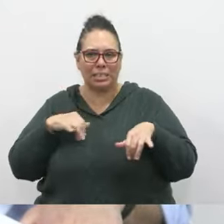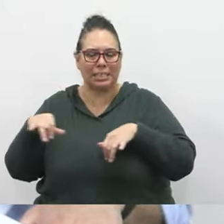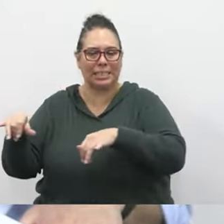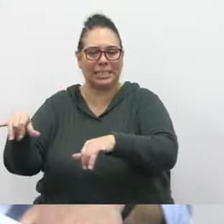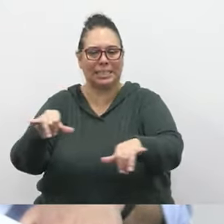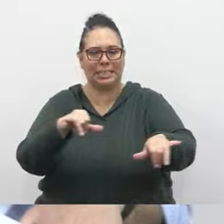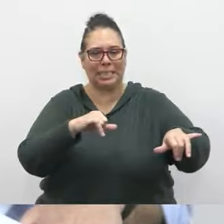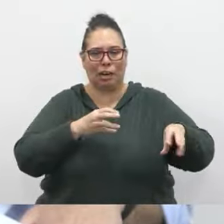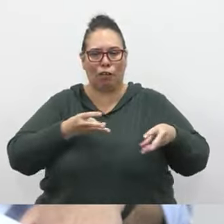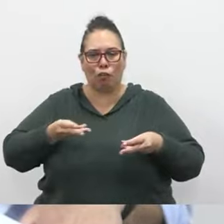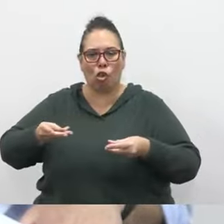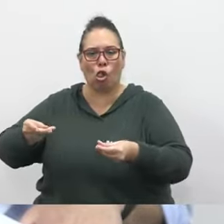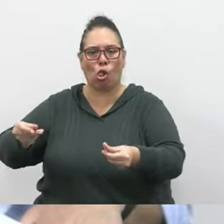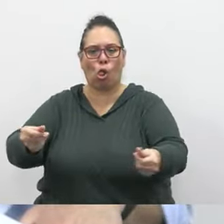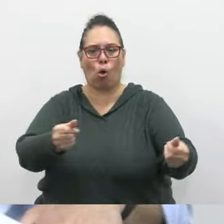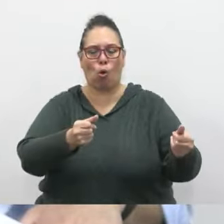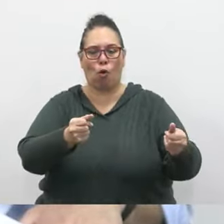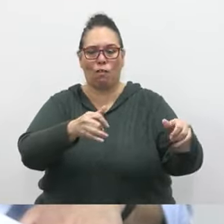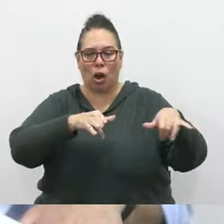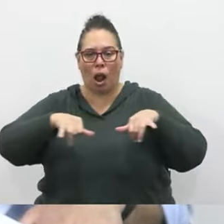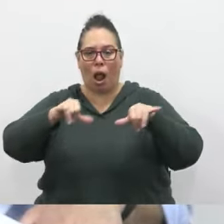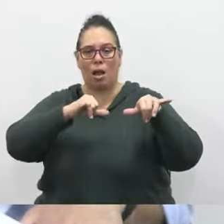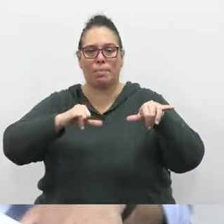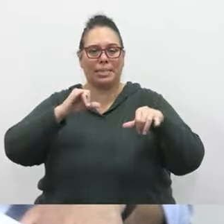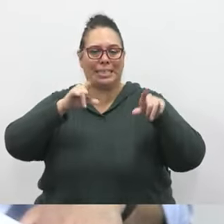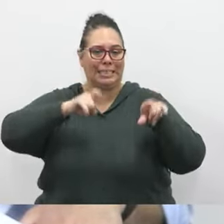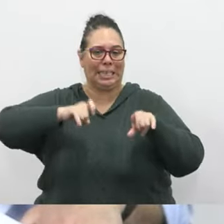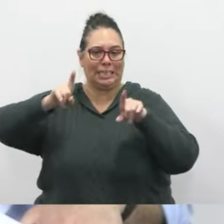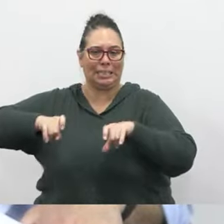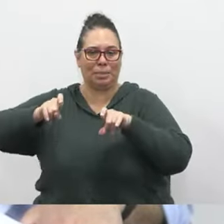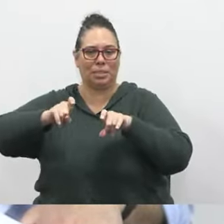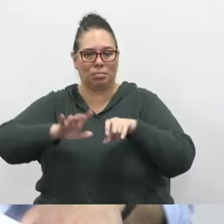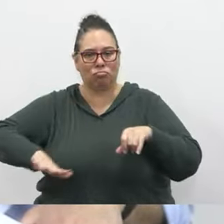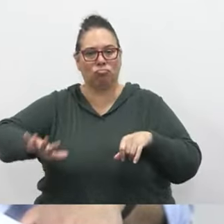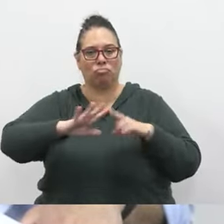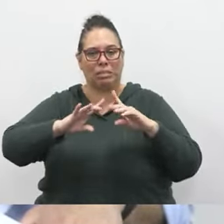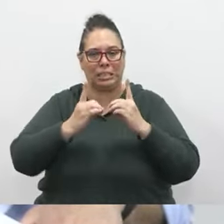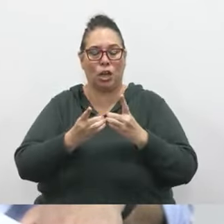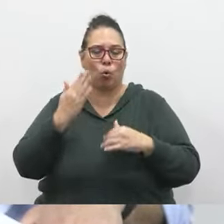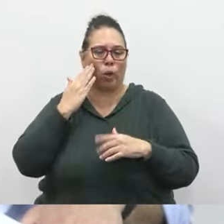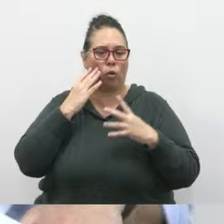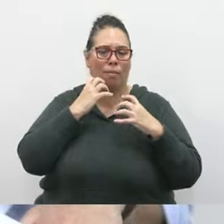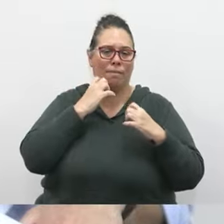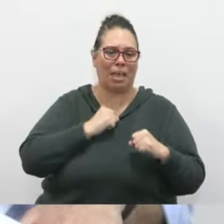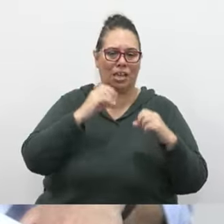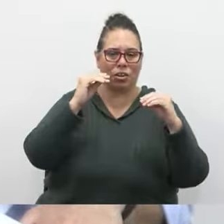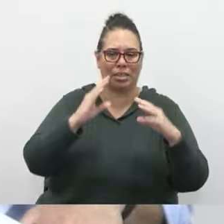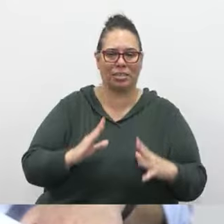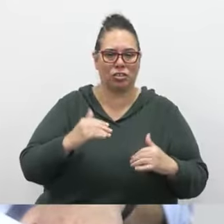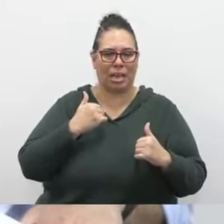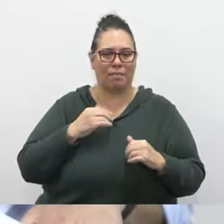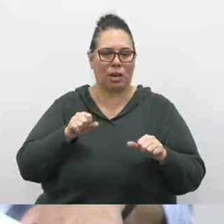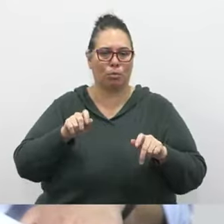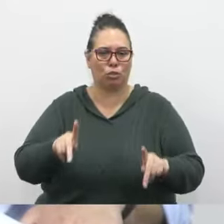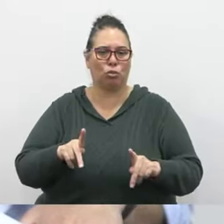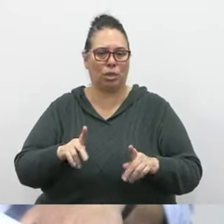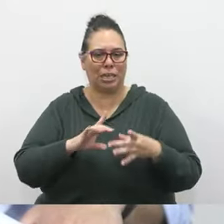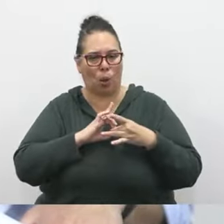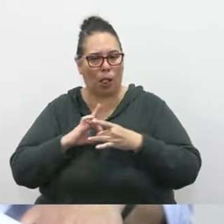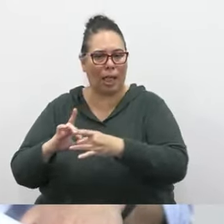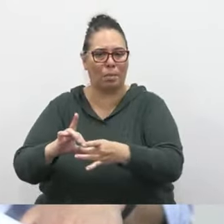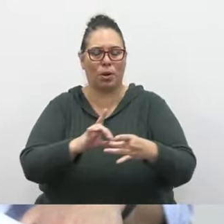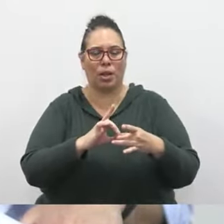flow to when it comes to common assessments, because we do know the value of teachers having the opportunity to collaborate, coming together to review